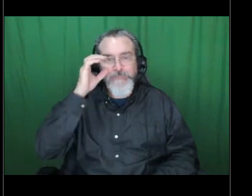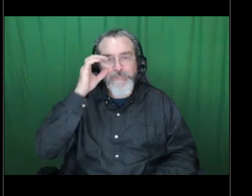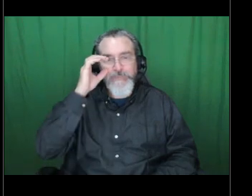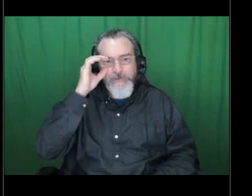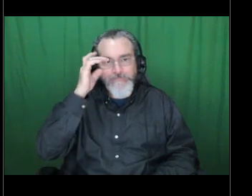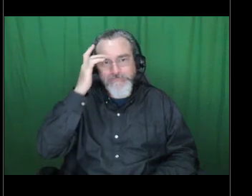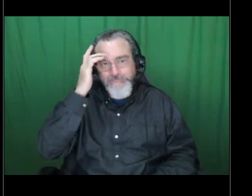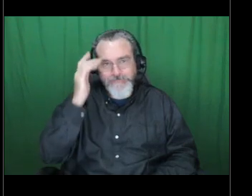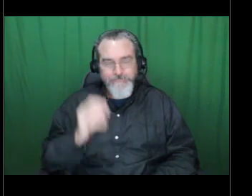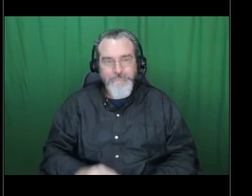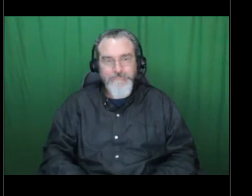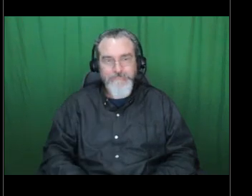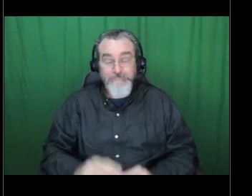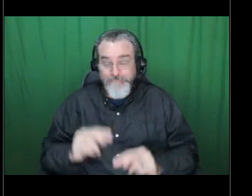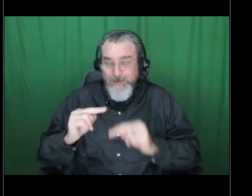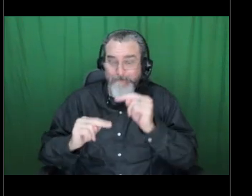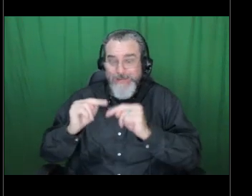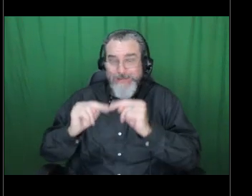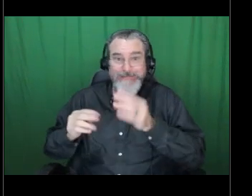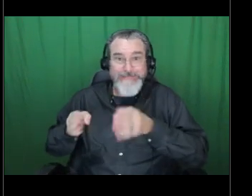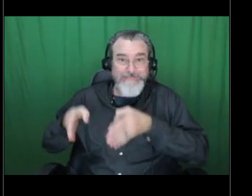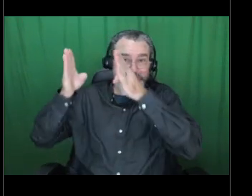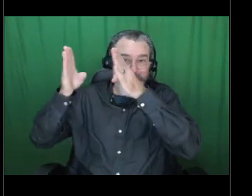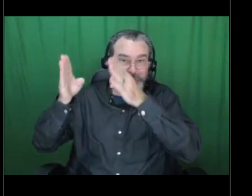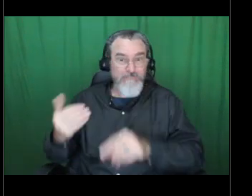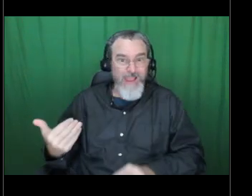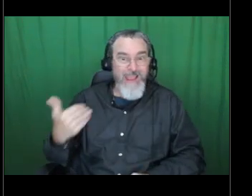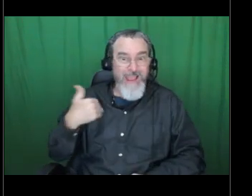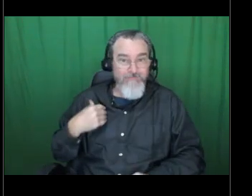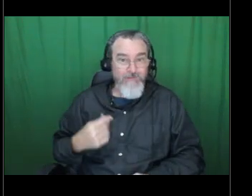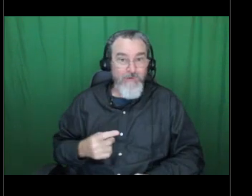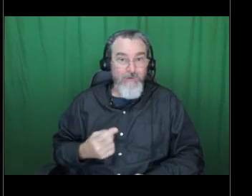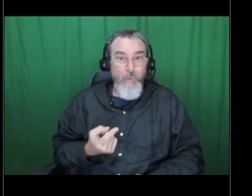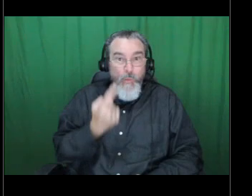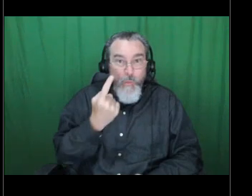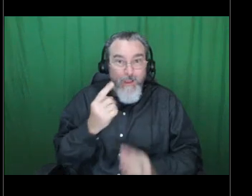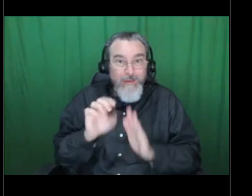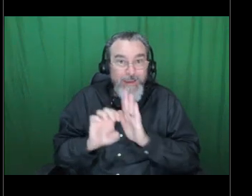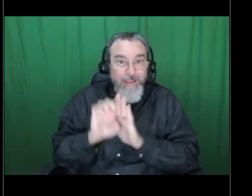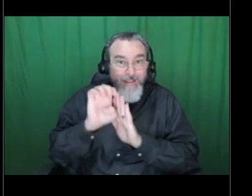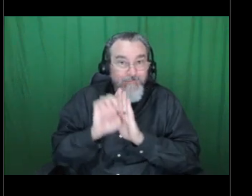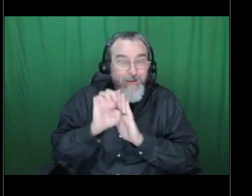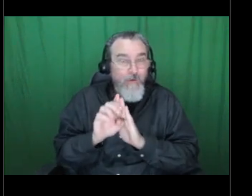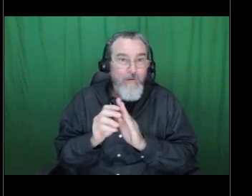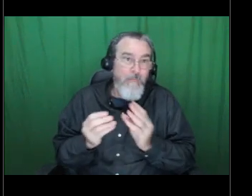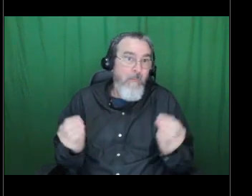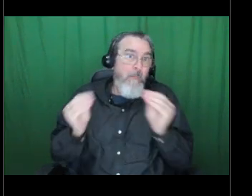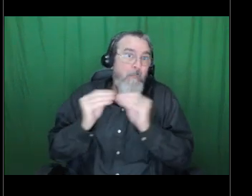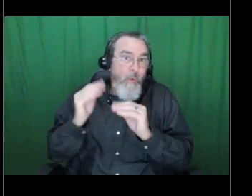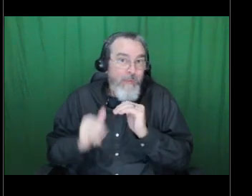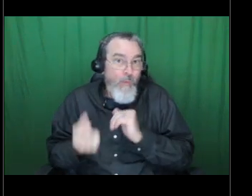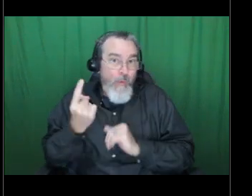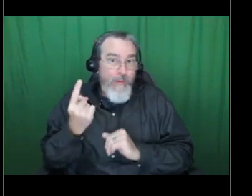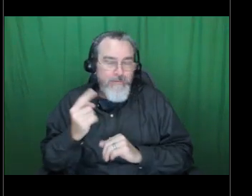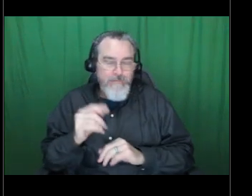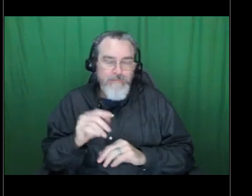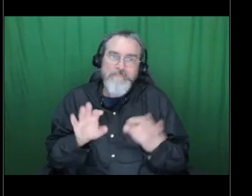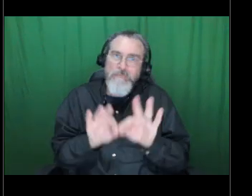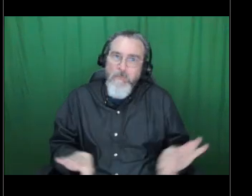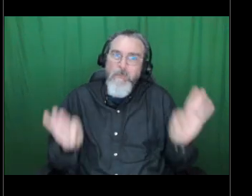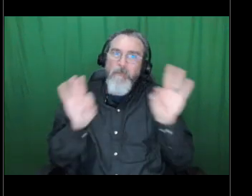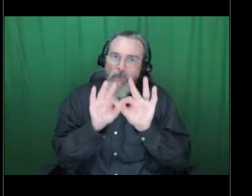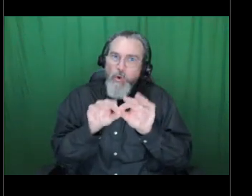Buildings having one or more elevators. It is important to note that some buildings